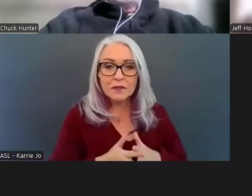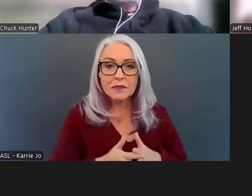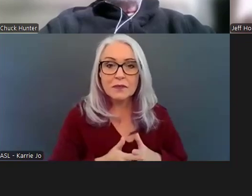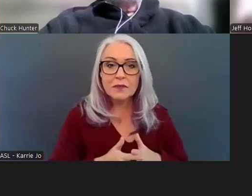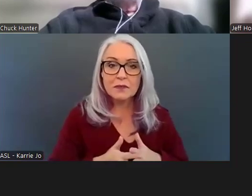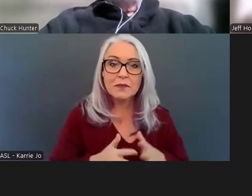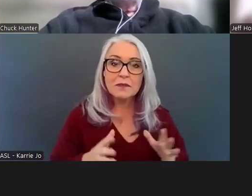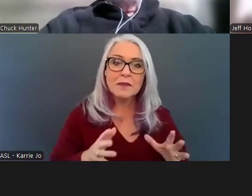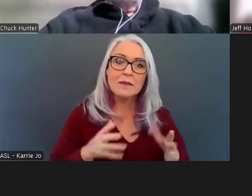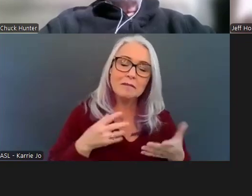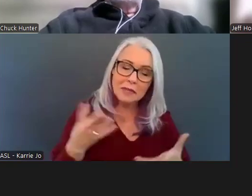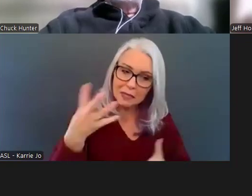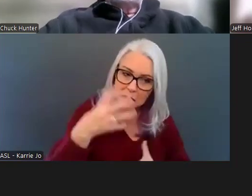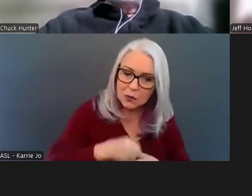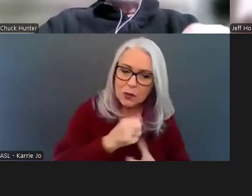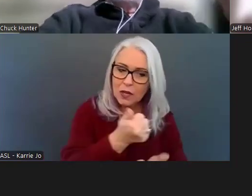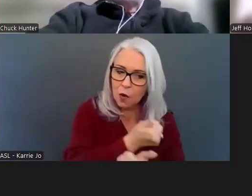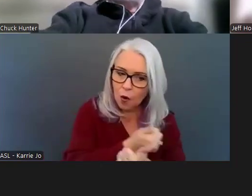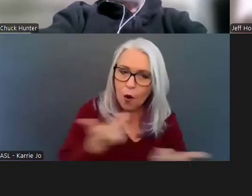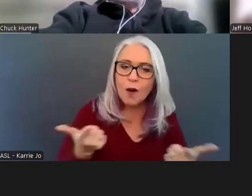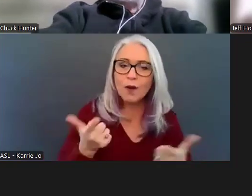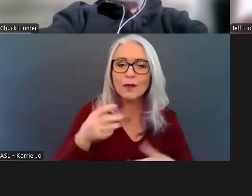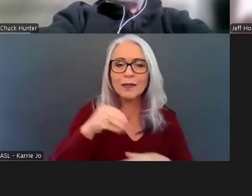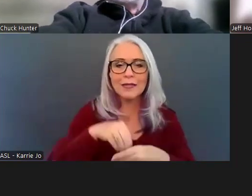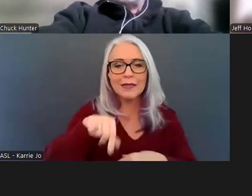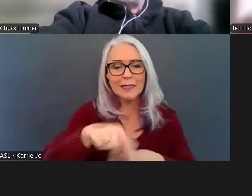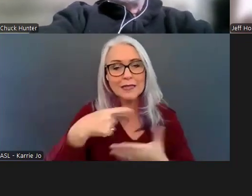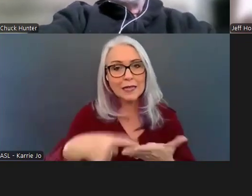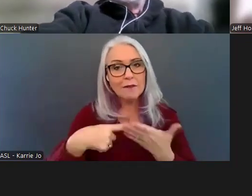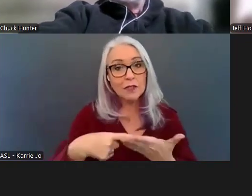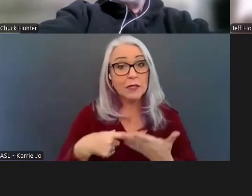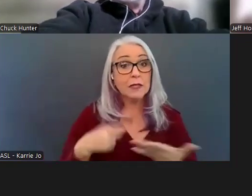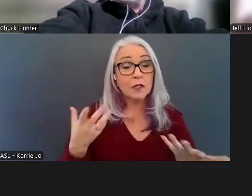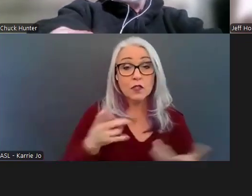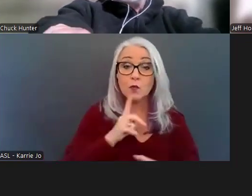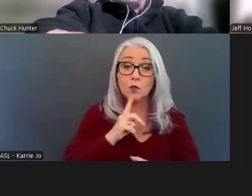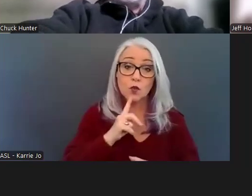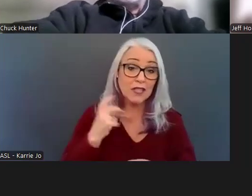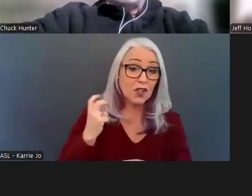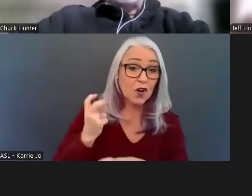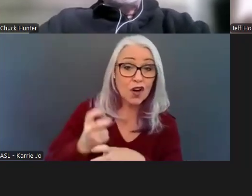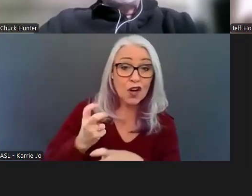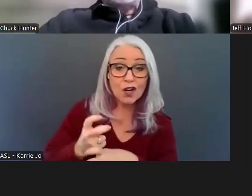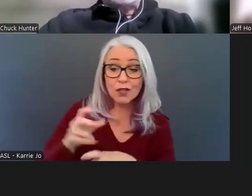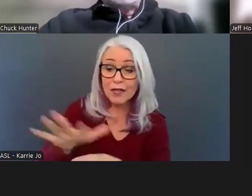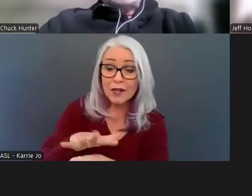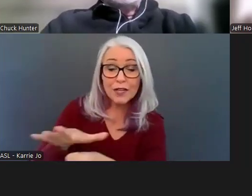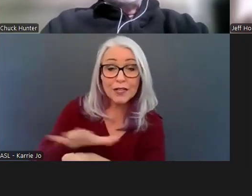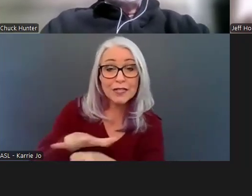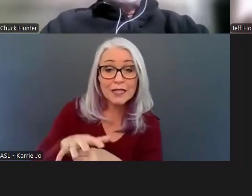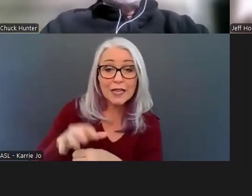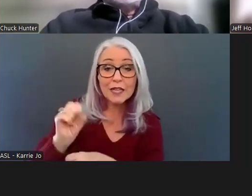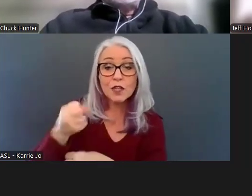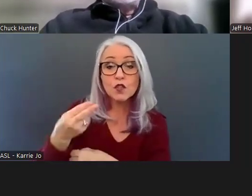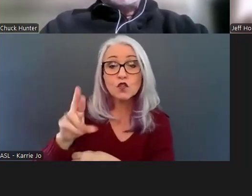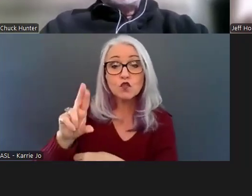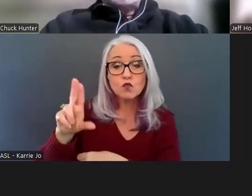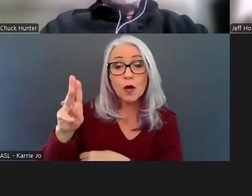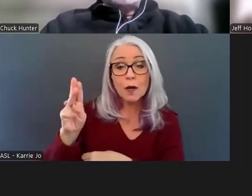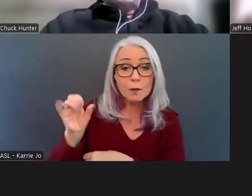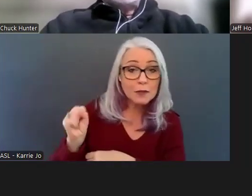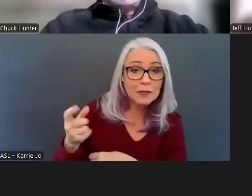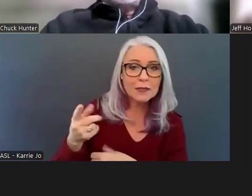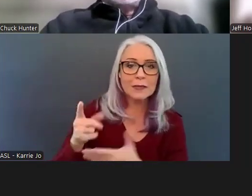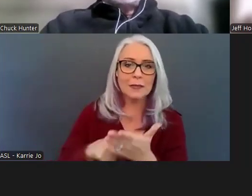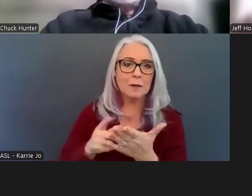these conversations, and especially even on some tough sites, that like shrubs and other plantings can actually sometimes enhance seedling